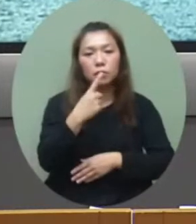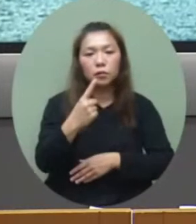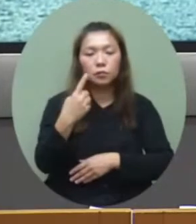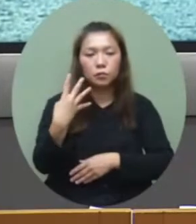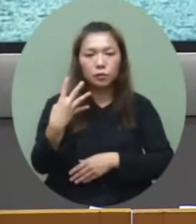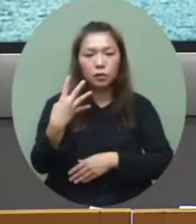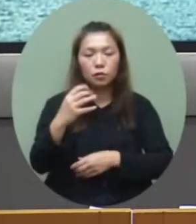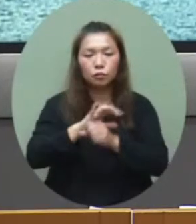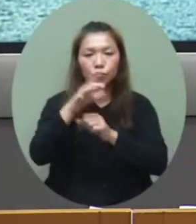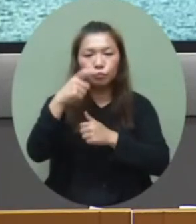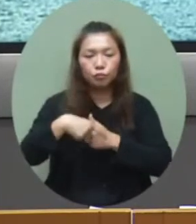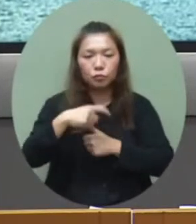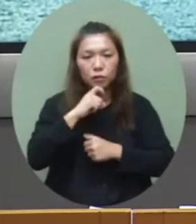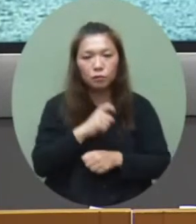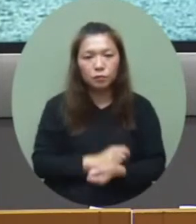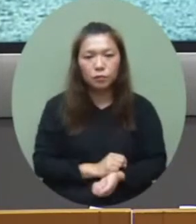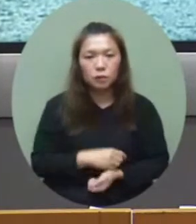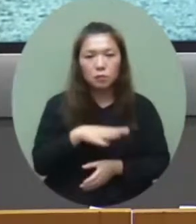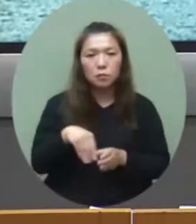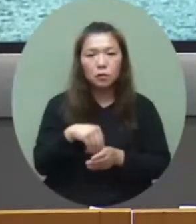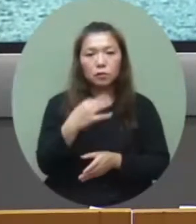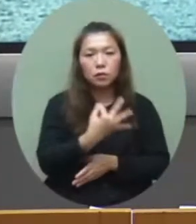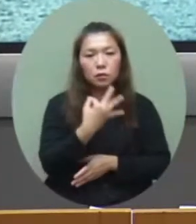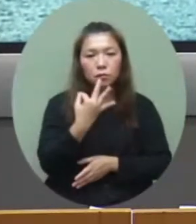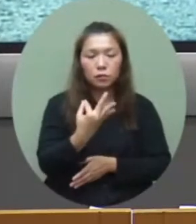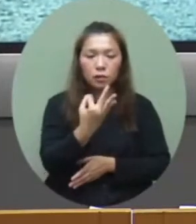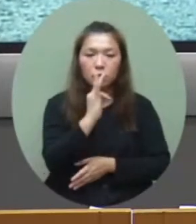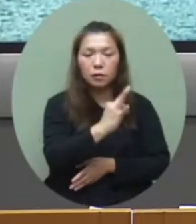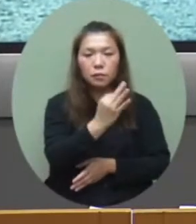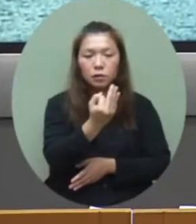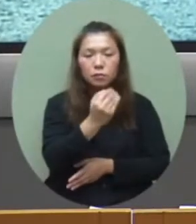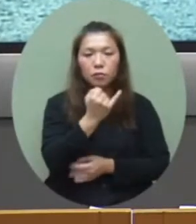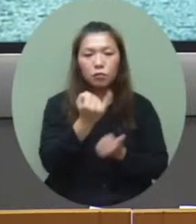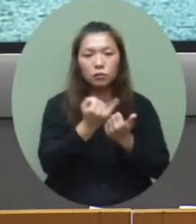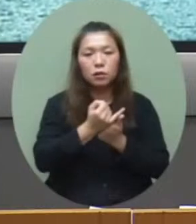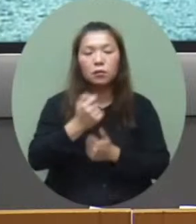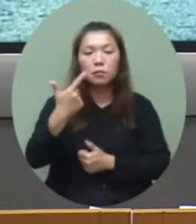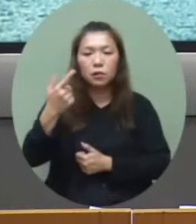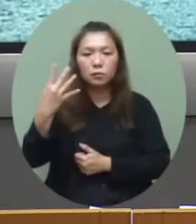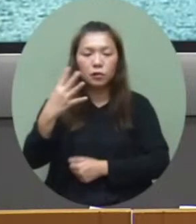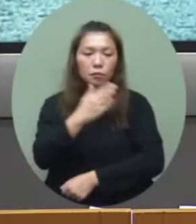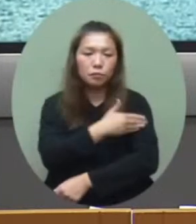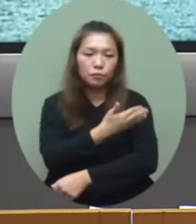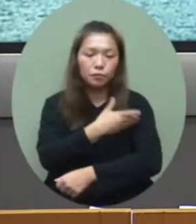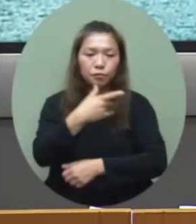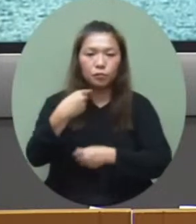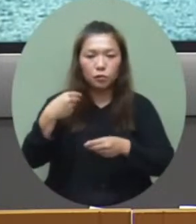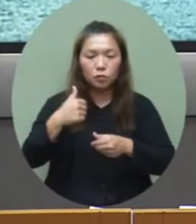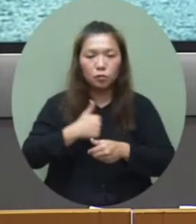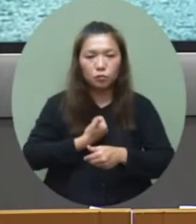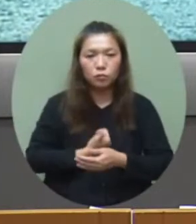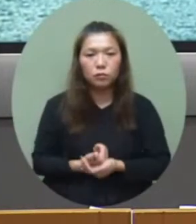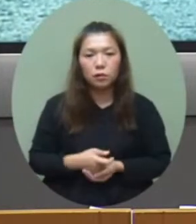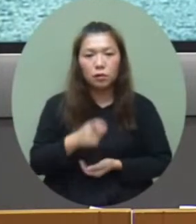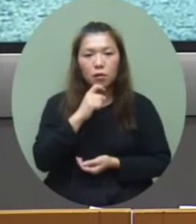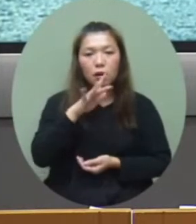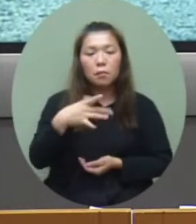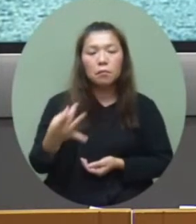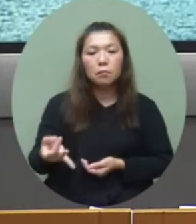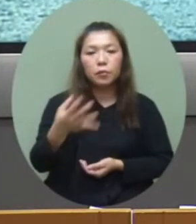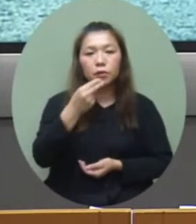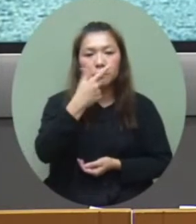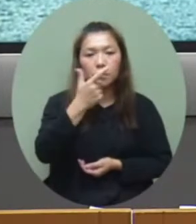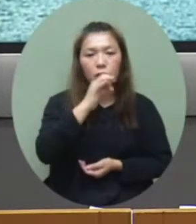schools, 335 schools reported 414 positive cases, including 330 students and 84 teaching